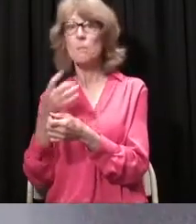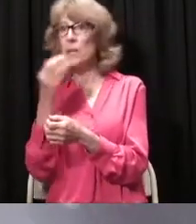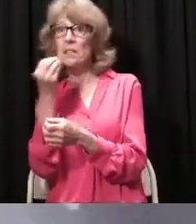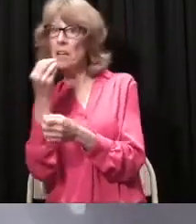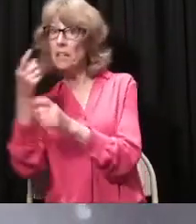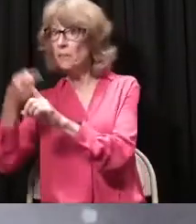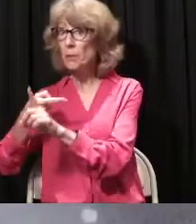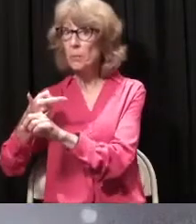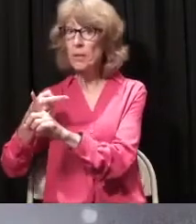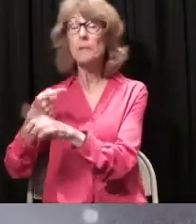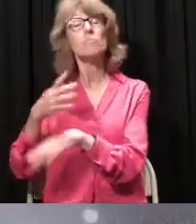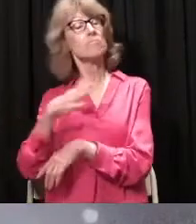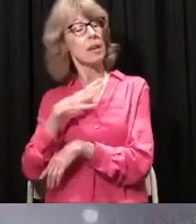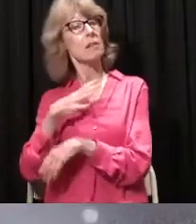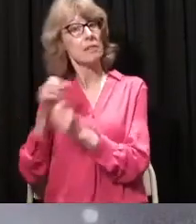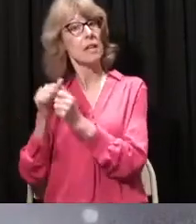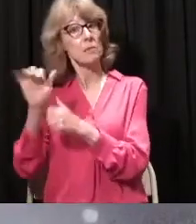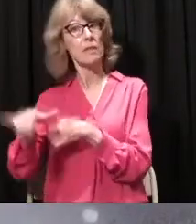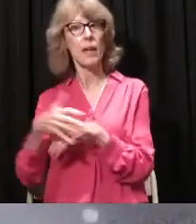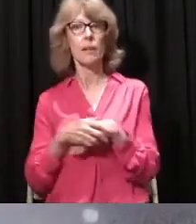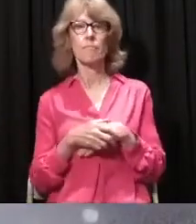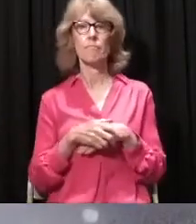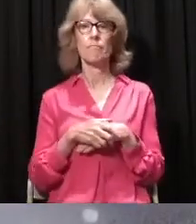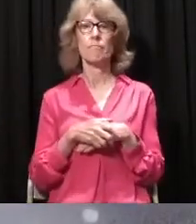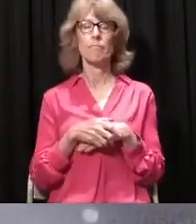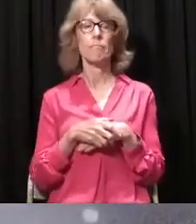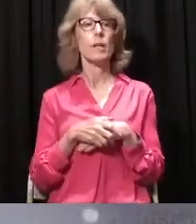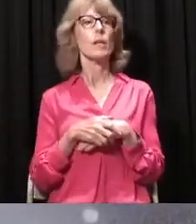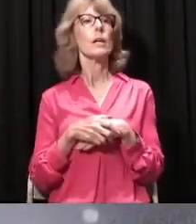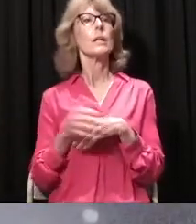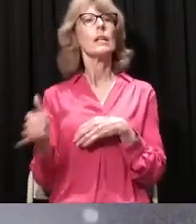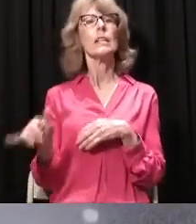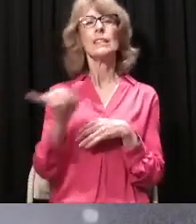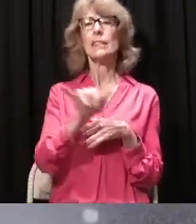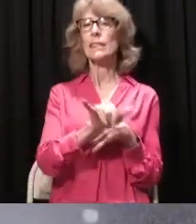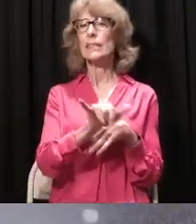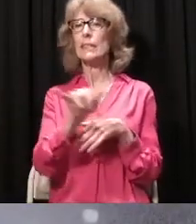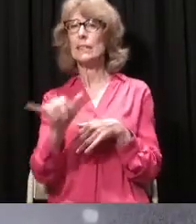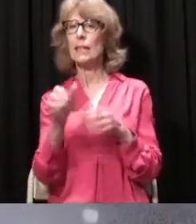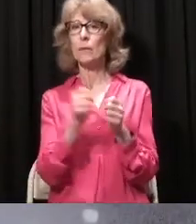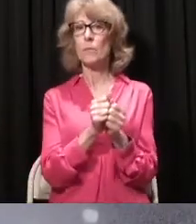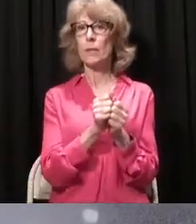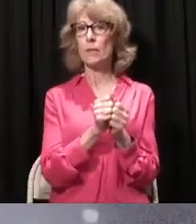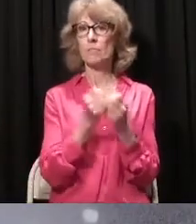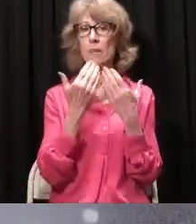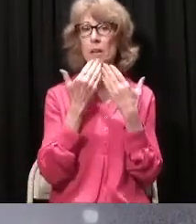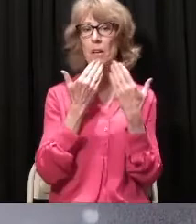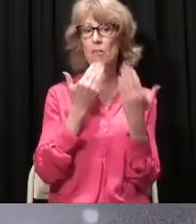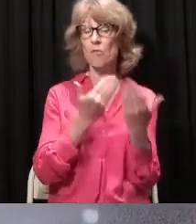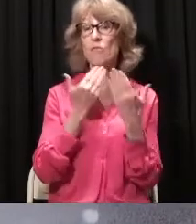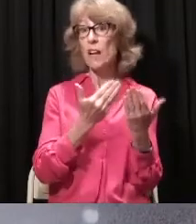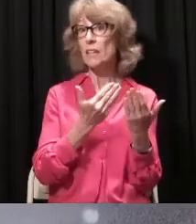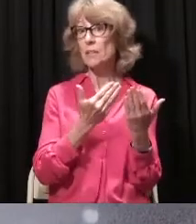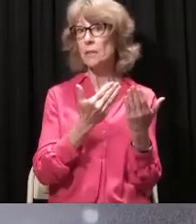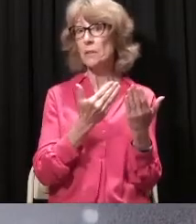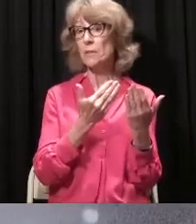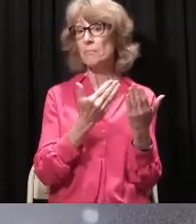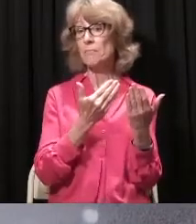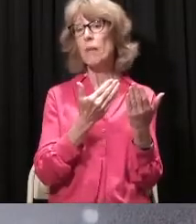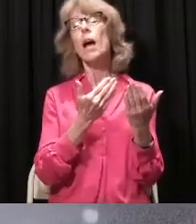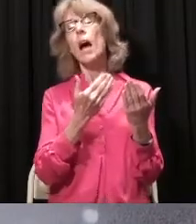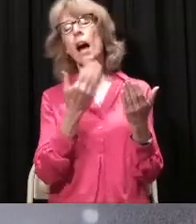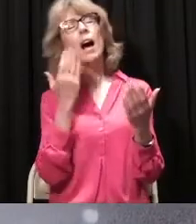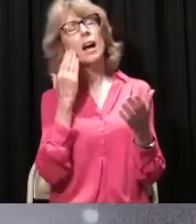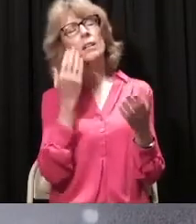Well, that's kind of how I feel about gratitude. I know it's important. I know it's a big deal. But I can go quite a while without